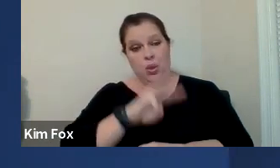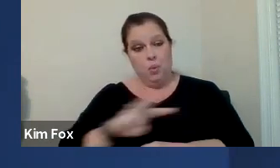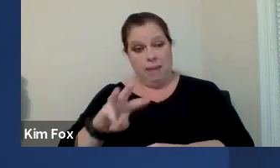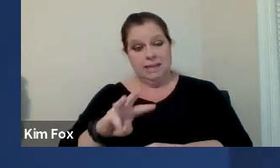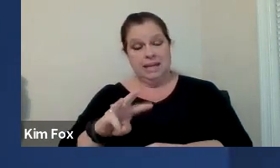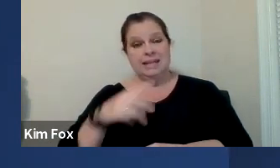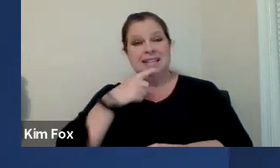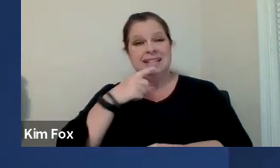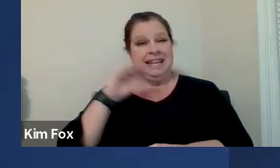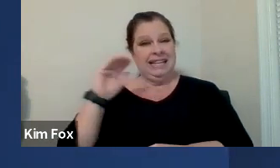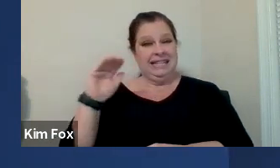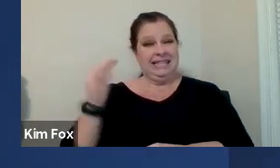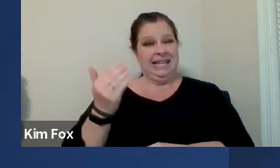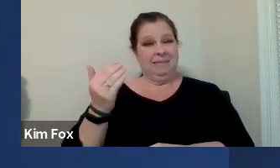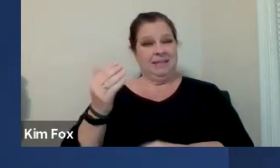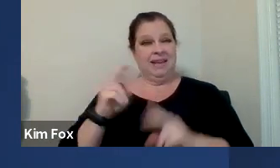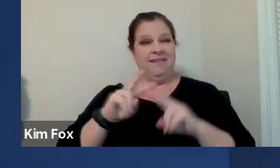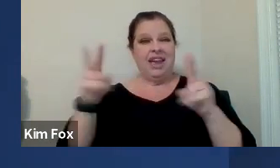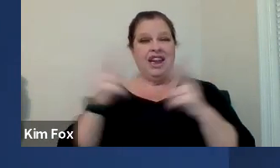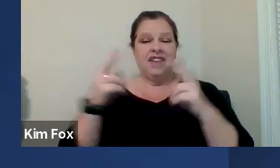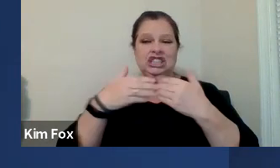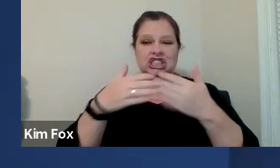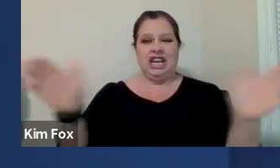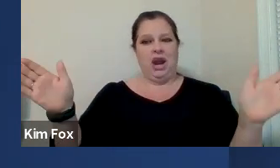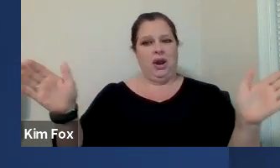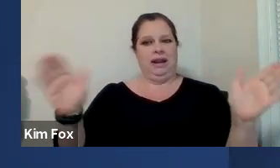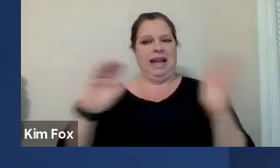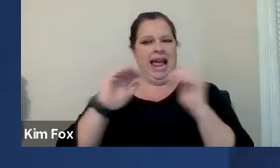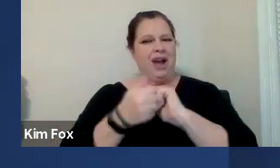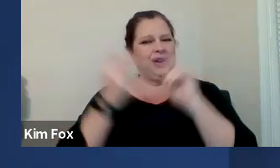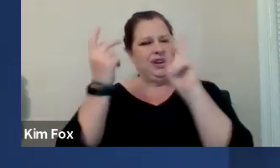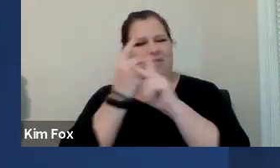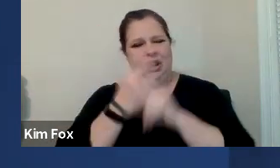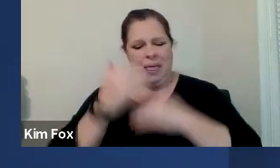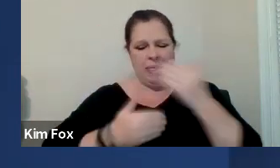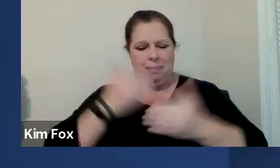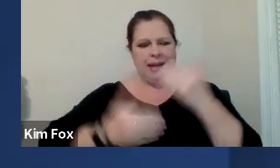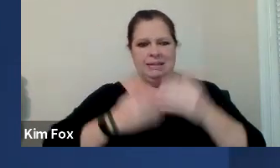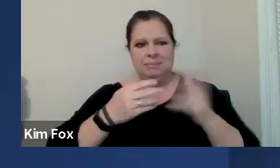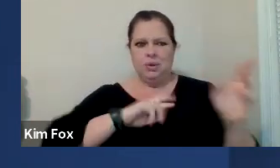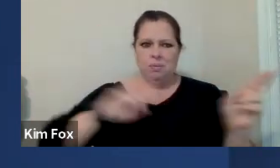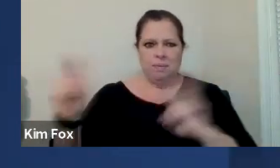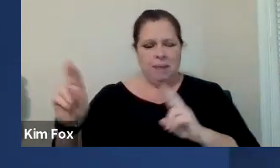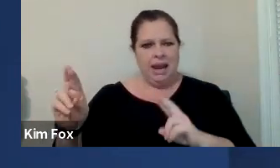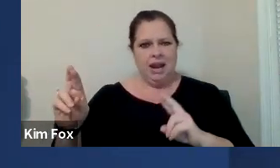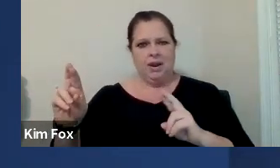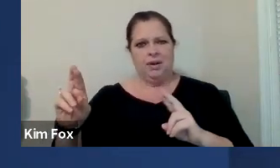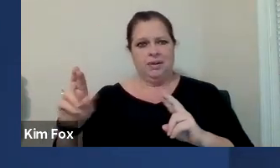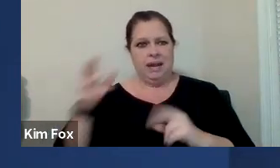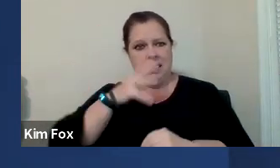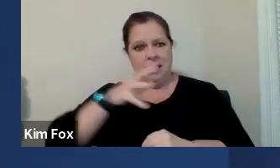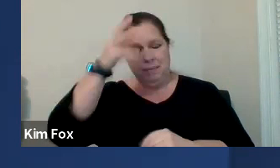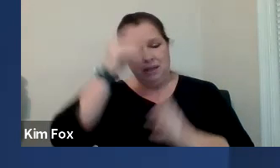said that it seems to be very generic. And what's the best way to figure out the process and to be totally prepared? And should parents and